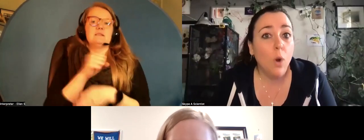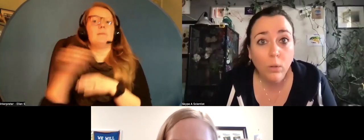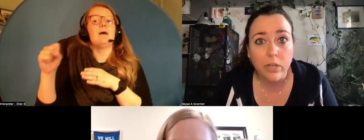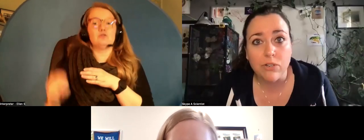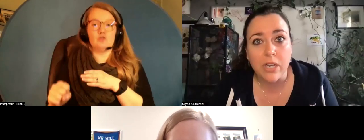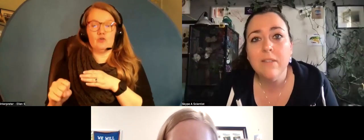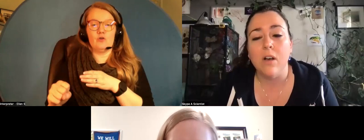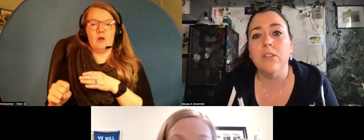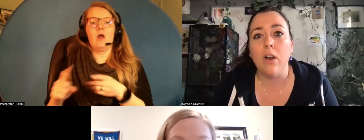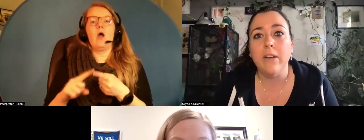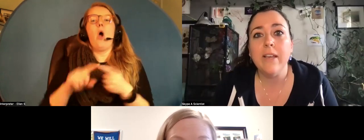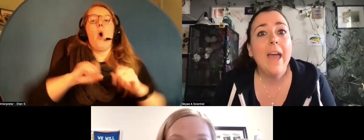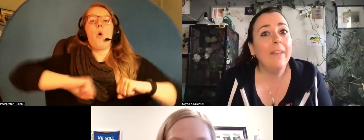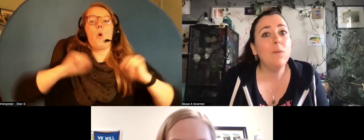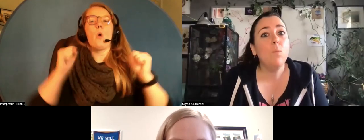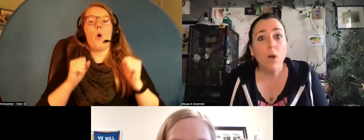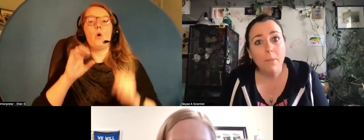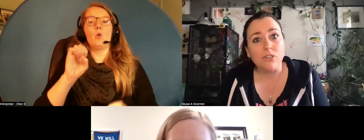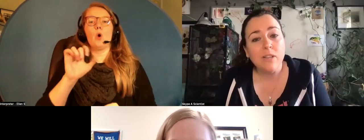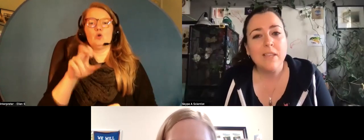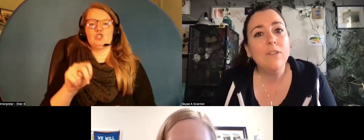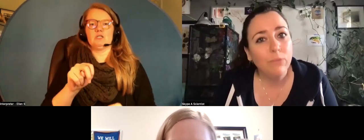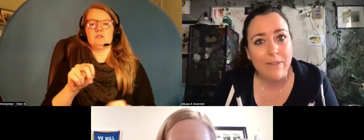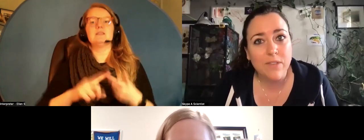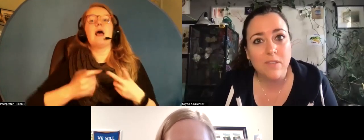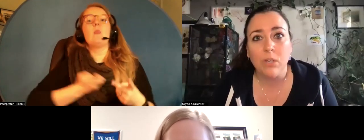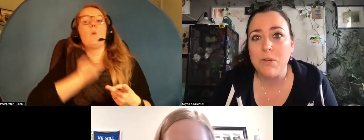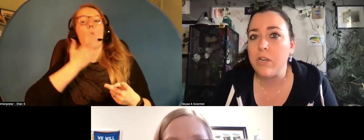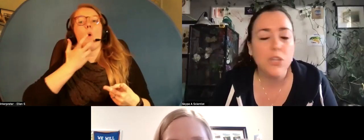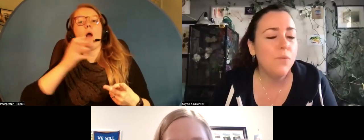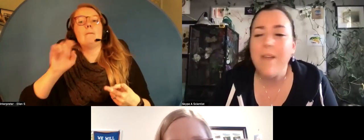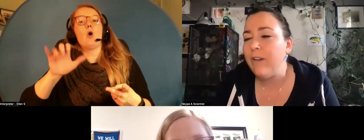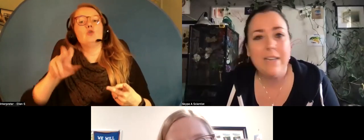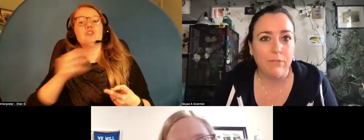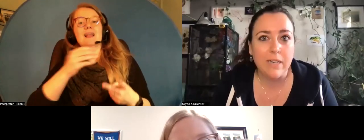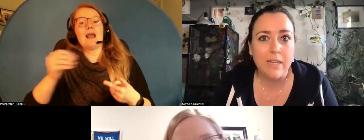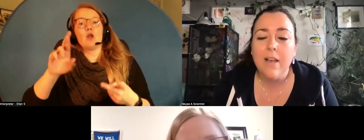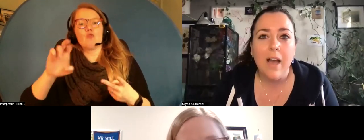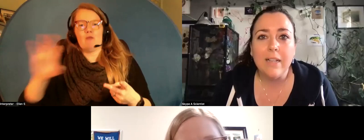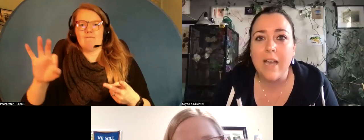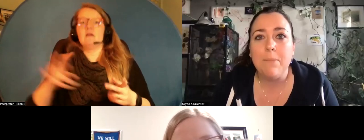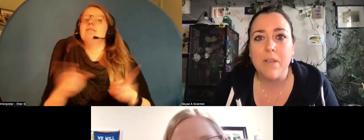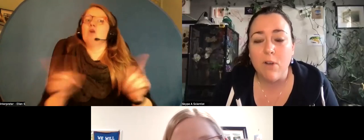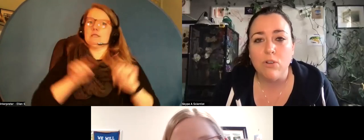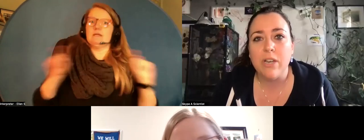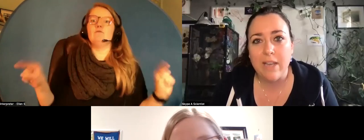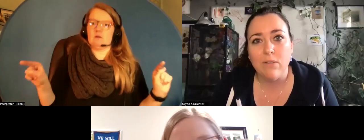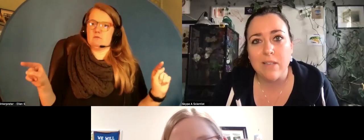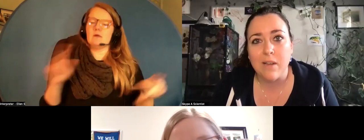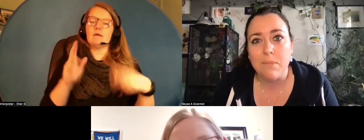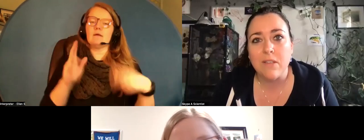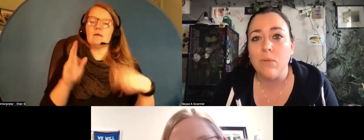doing cold oceans, all in the Arctic, and then warm oceans in reefs. So we're going to be doing 2 very different types of